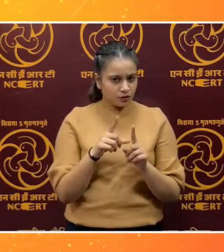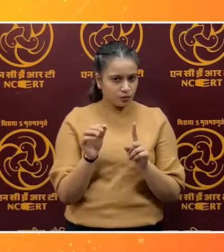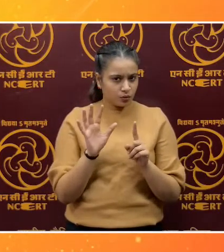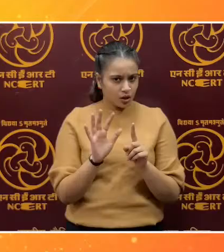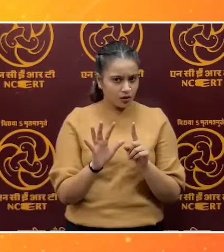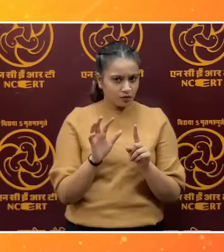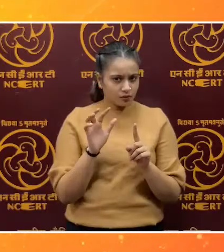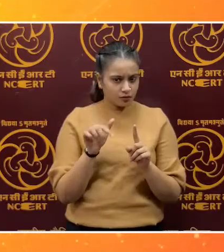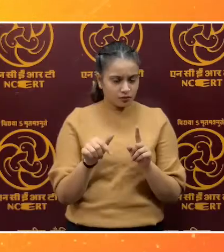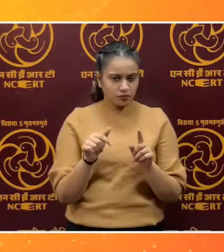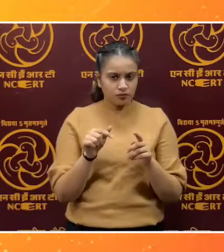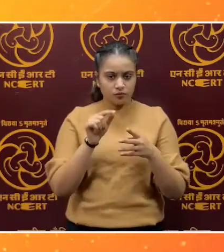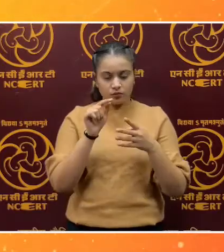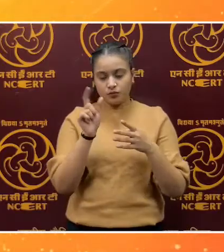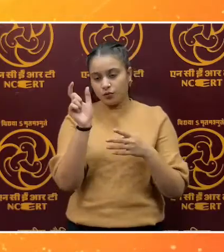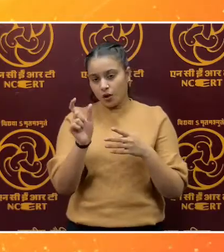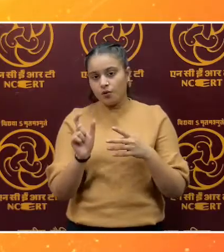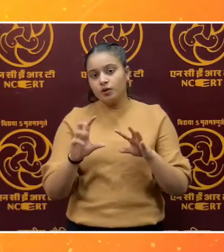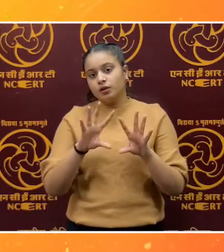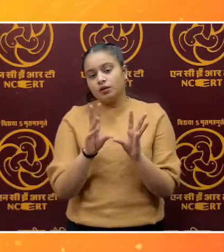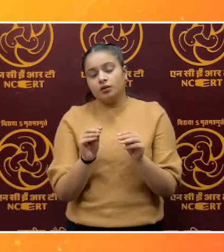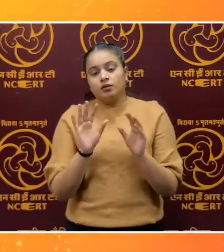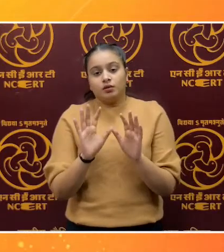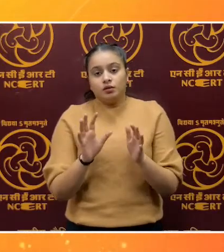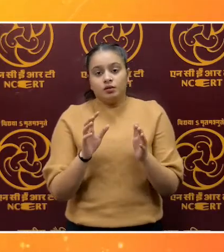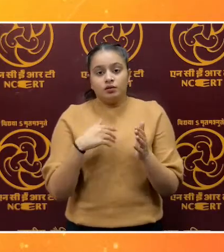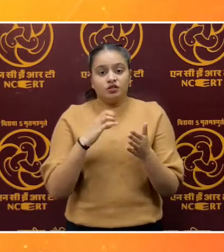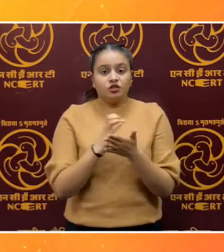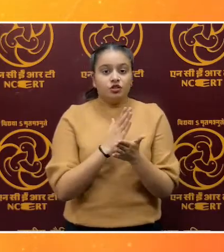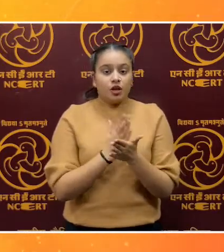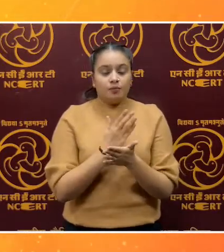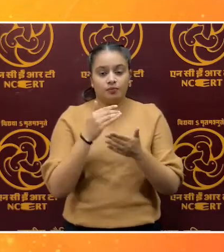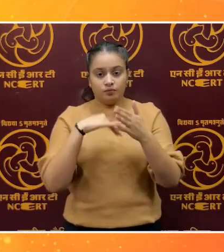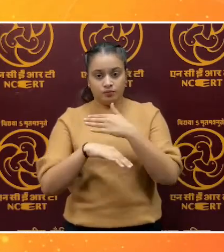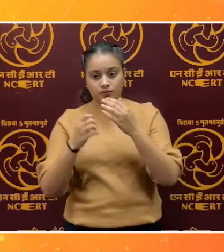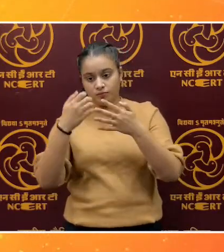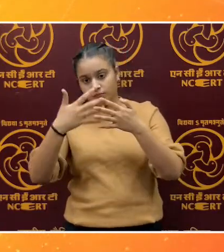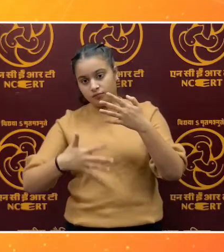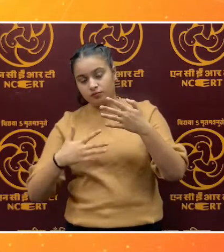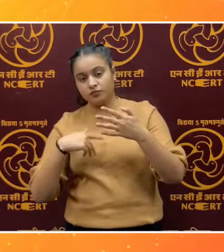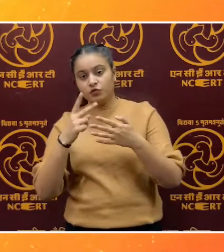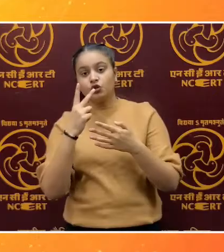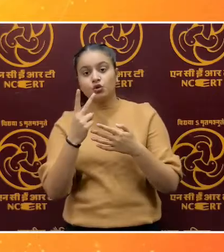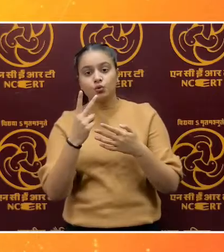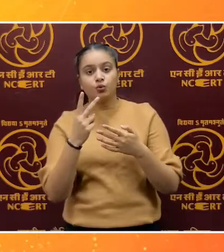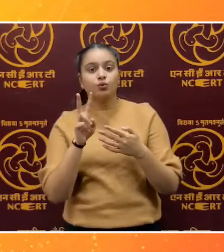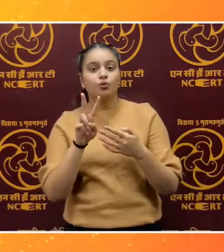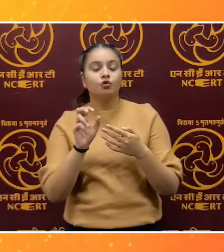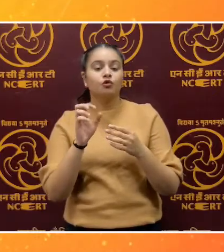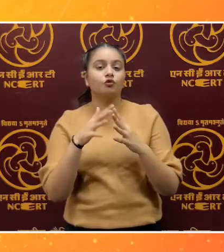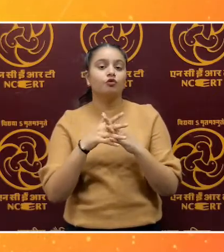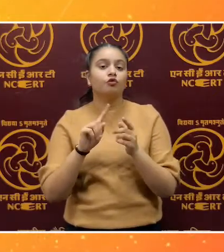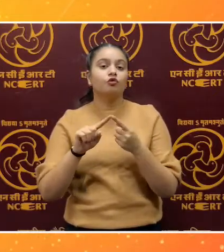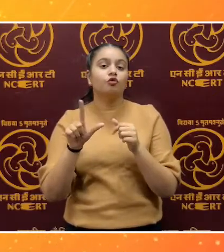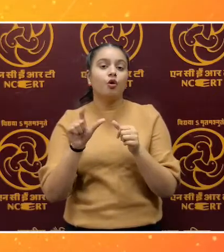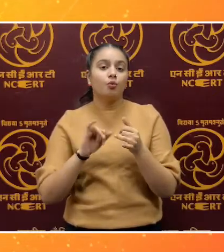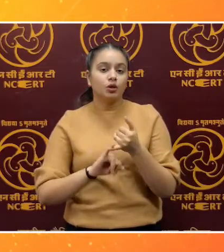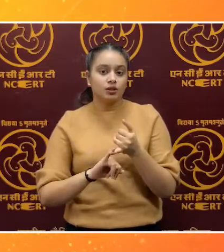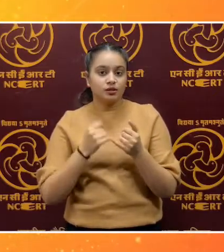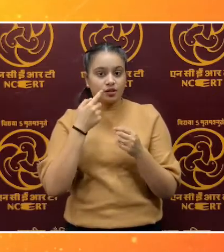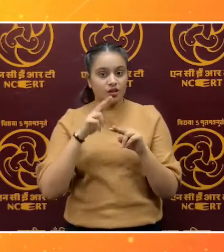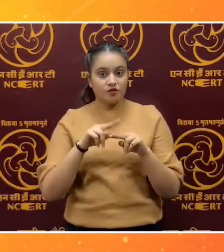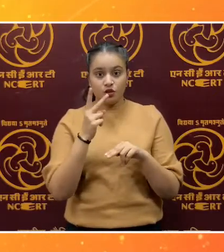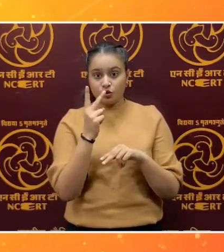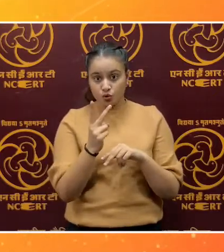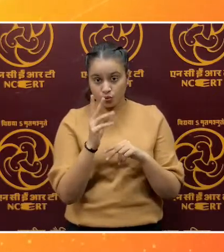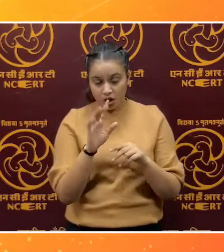so these are the words which I have come across this chapter, where there are two vowels, and there is a rule. When we have two vowels,